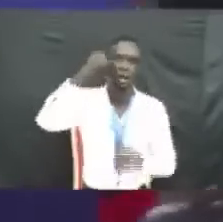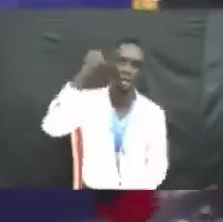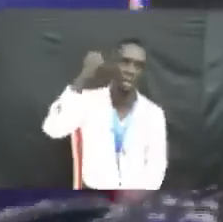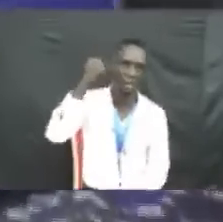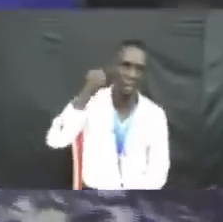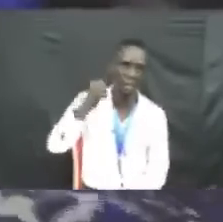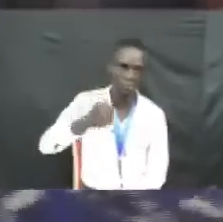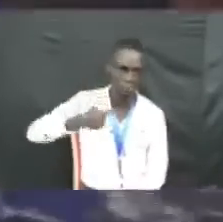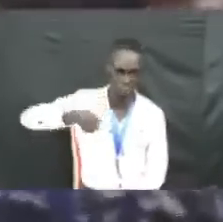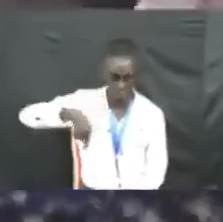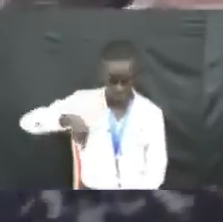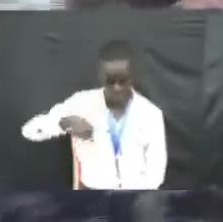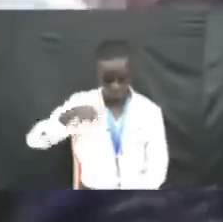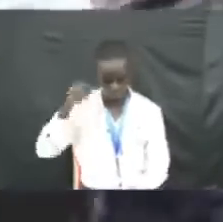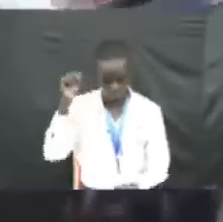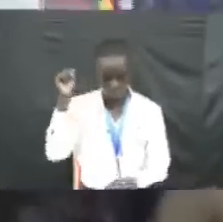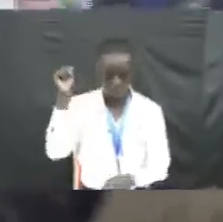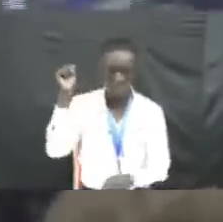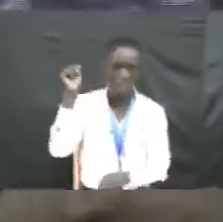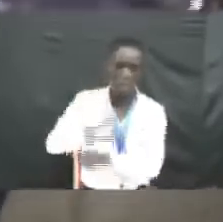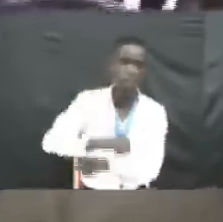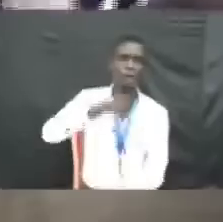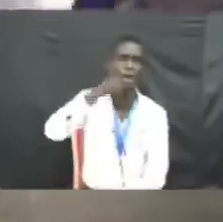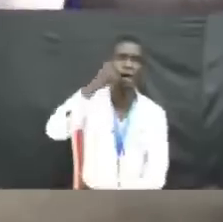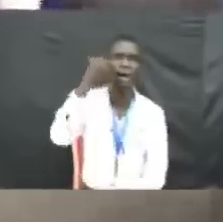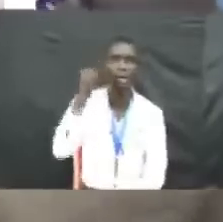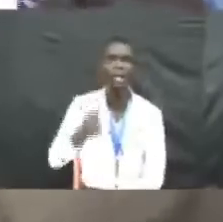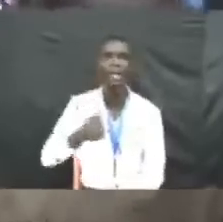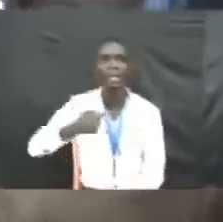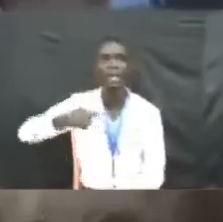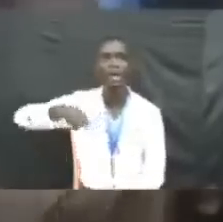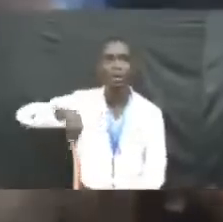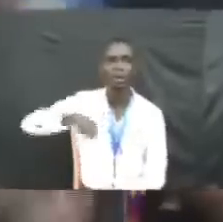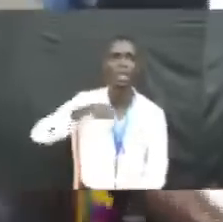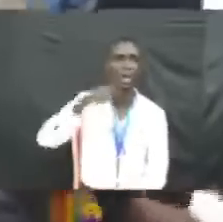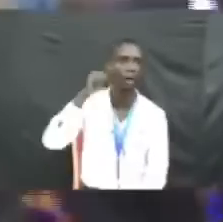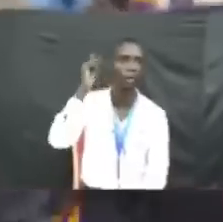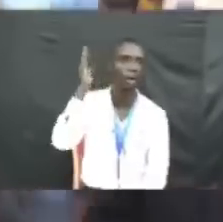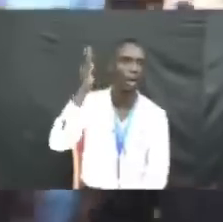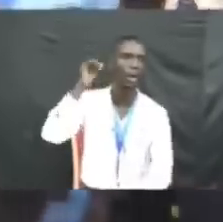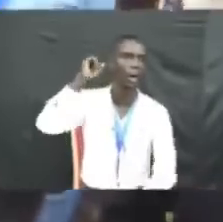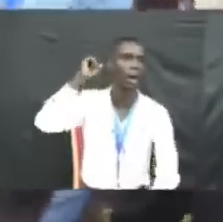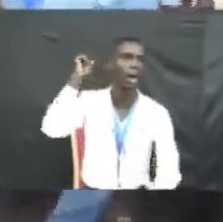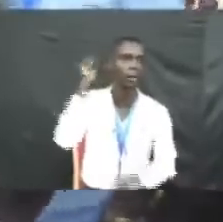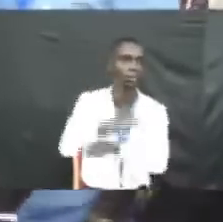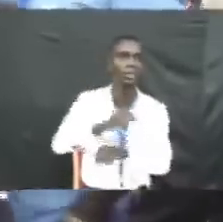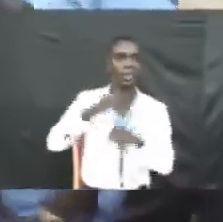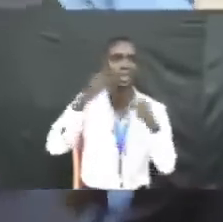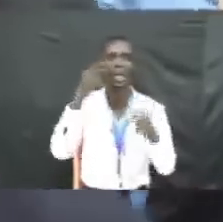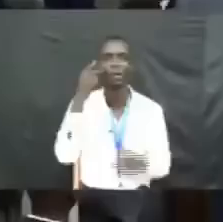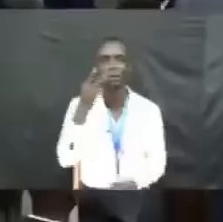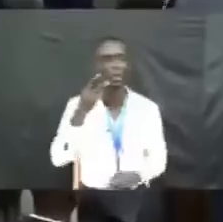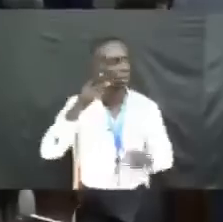Surely we shall overcome. Surely surely we shall overcome